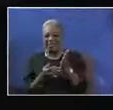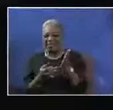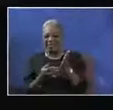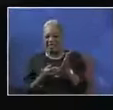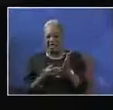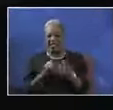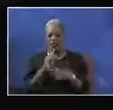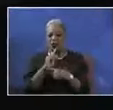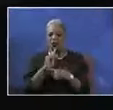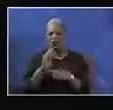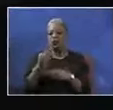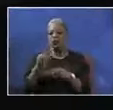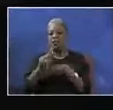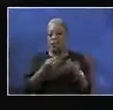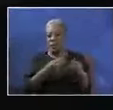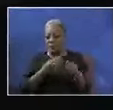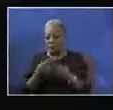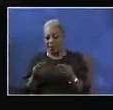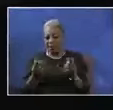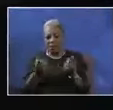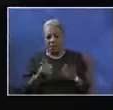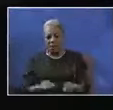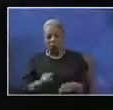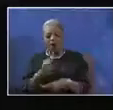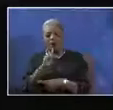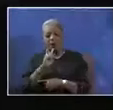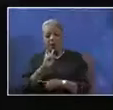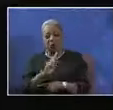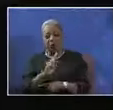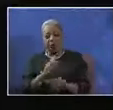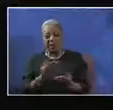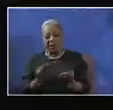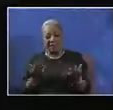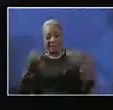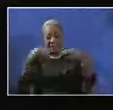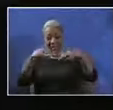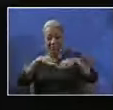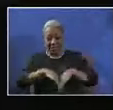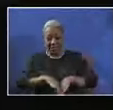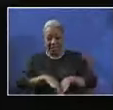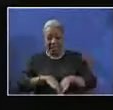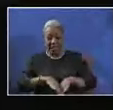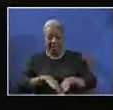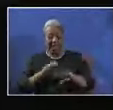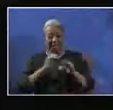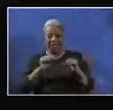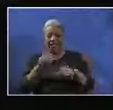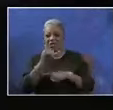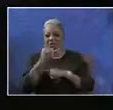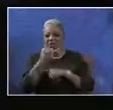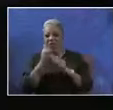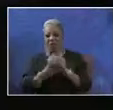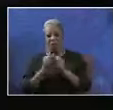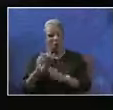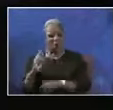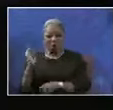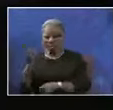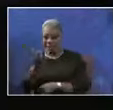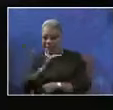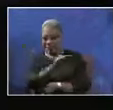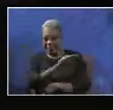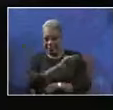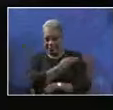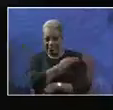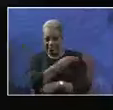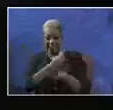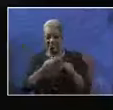ministry. And once they realized that things were down, and it's nothing wrong with us, it's around the city,